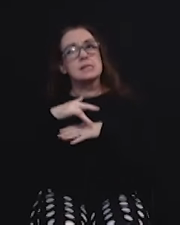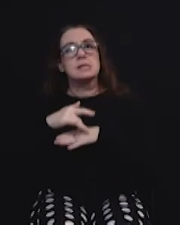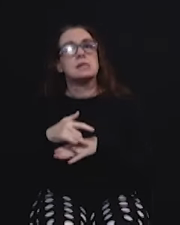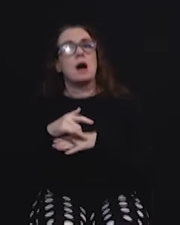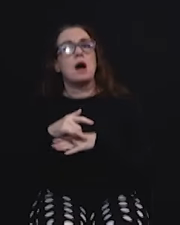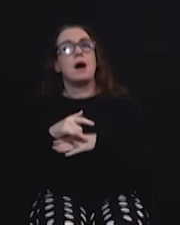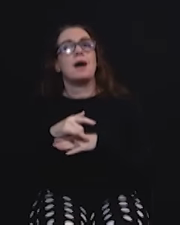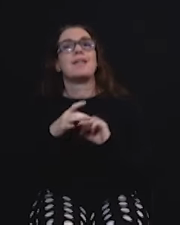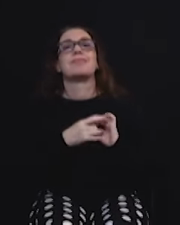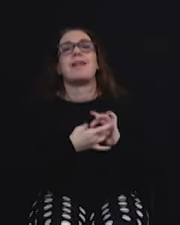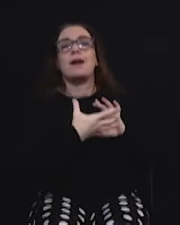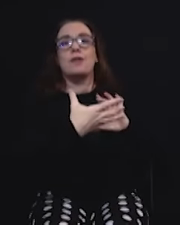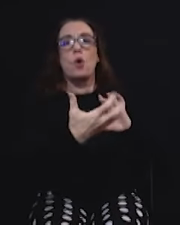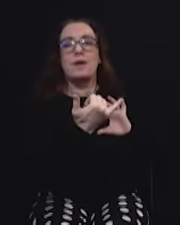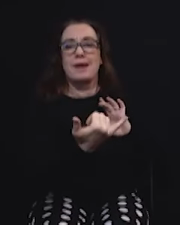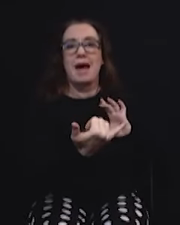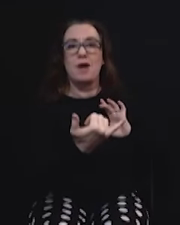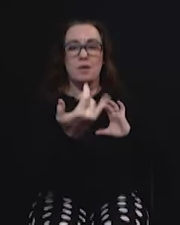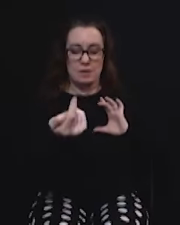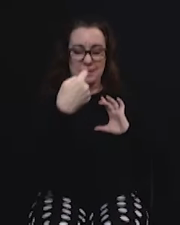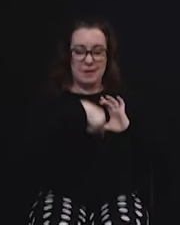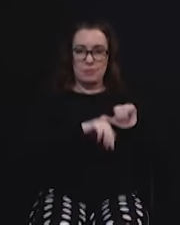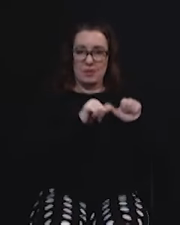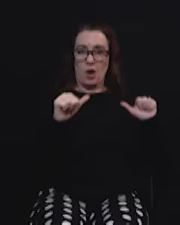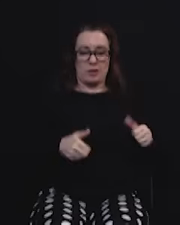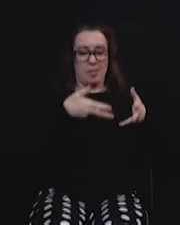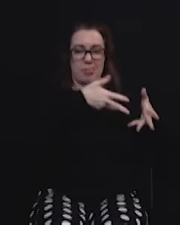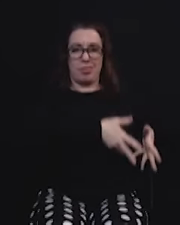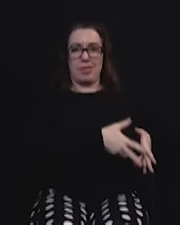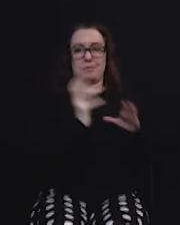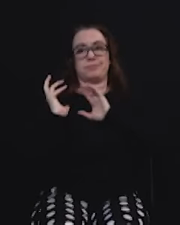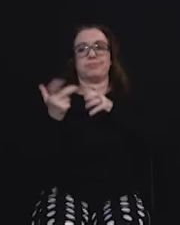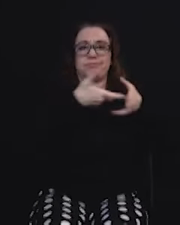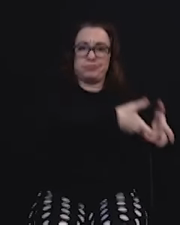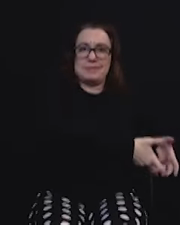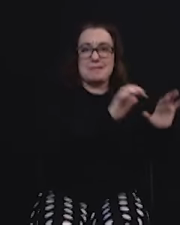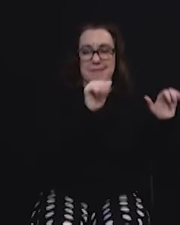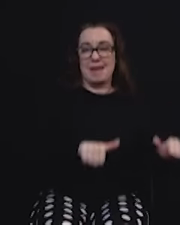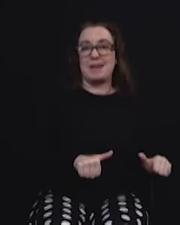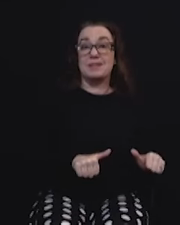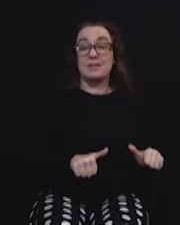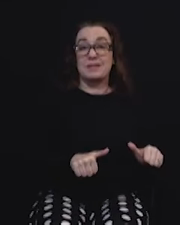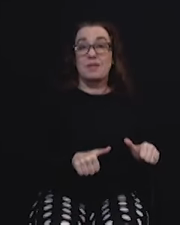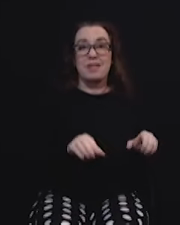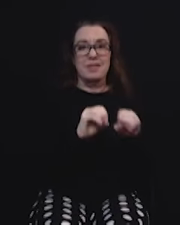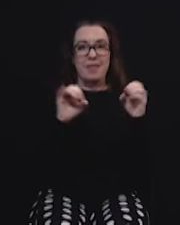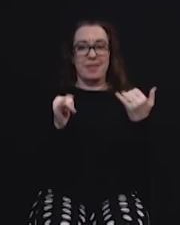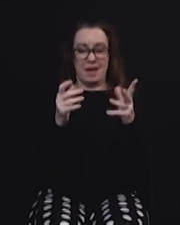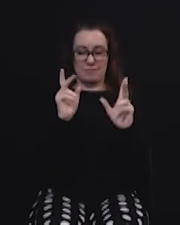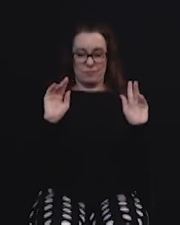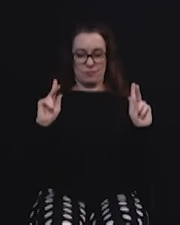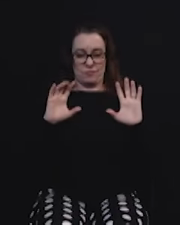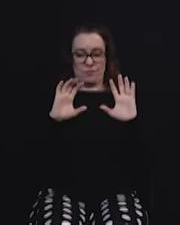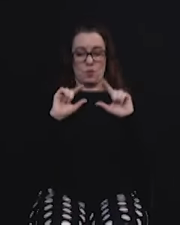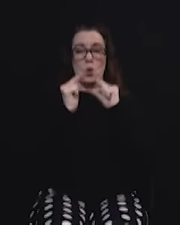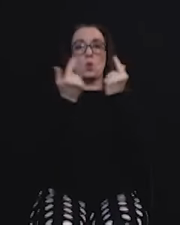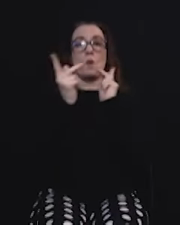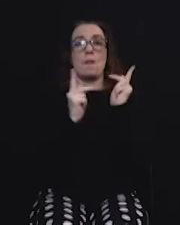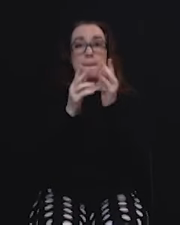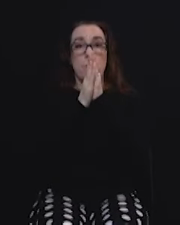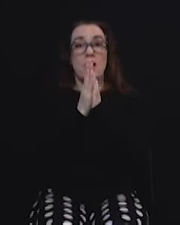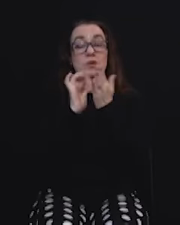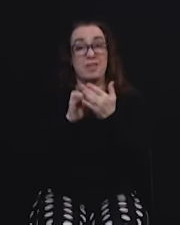out. Here's an opportunity to bring it to the altar and leave it at the feet of Jesus. Amen. And there's nothing like corporate prayer, so here's our opportunity